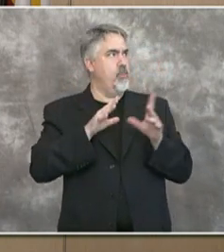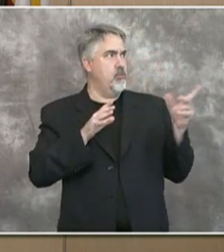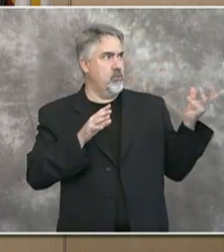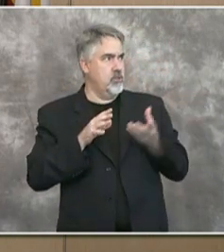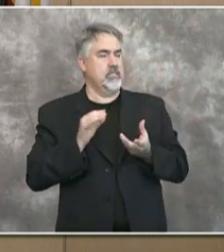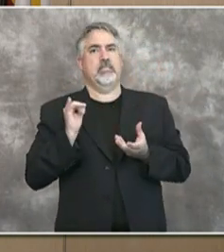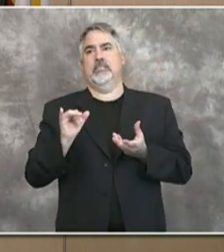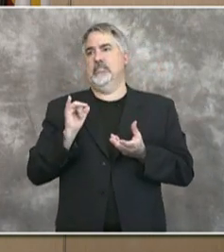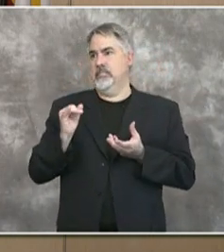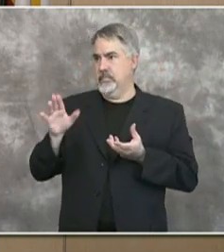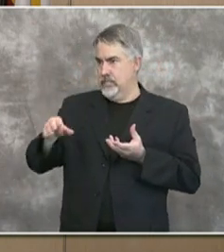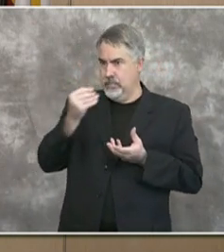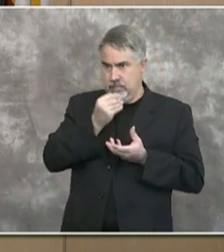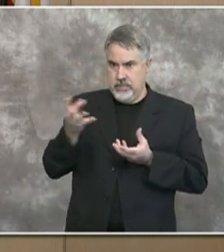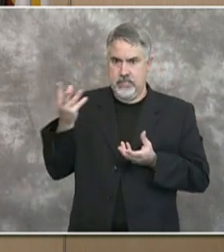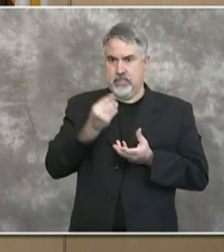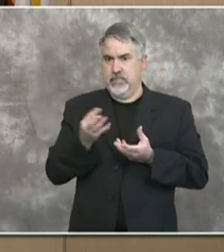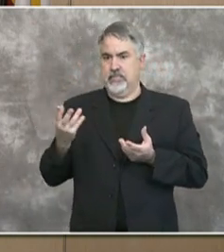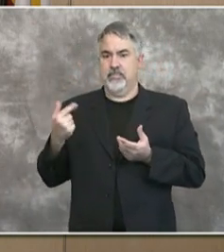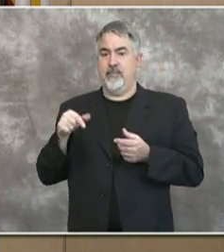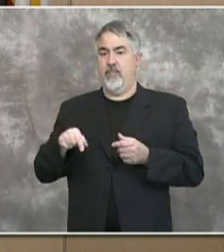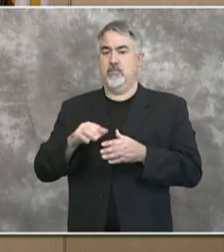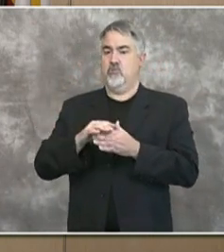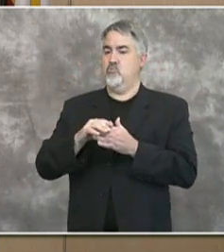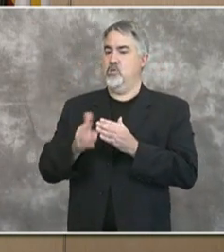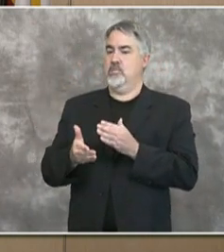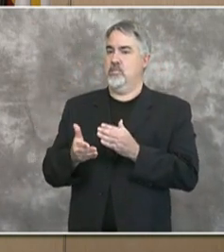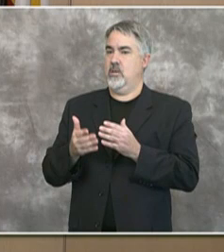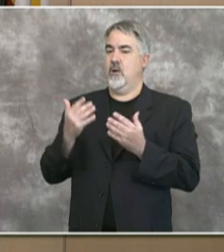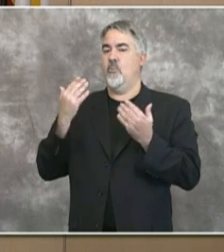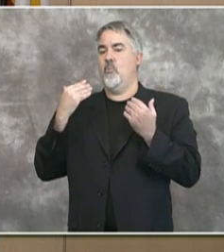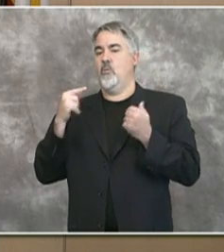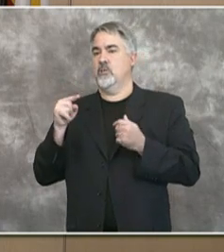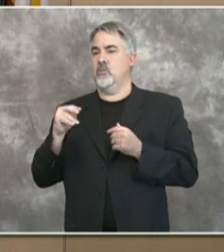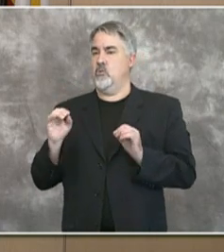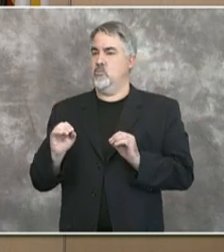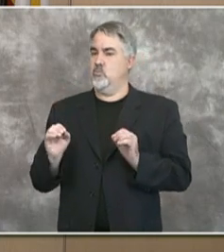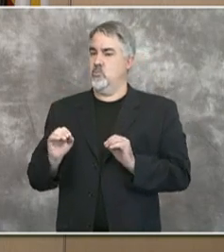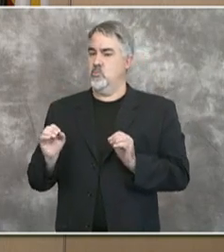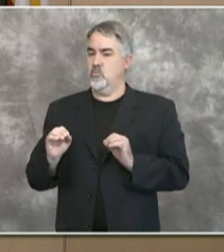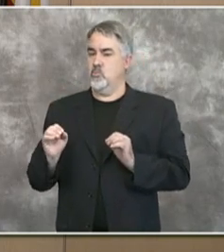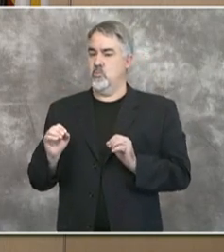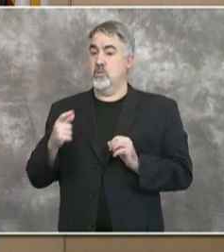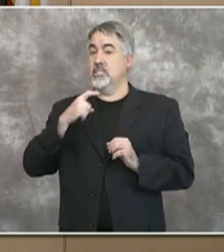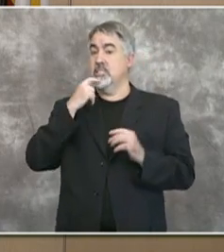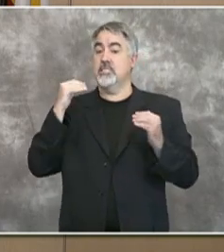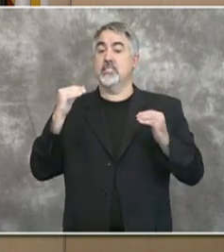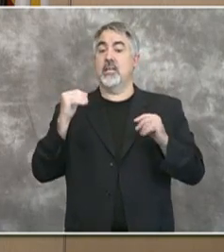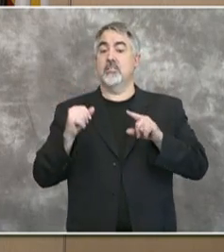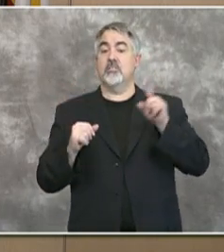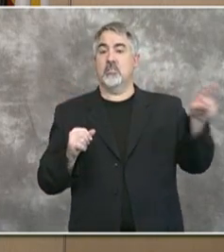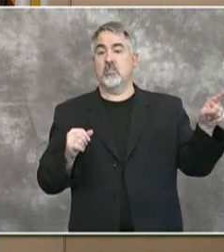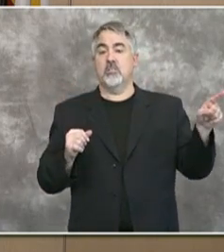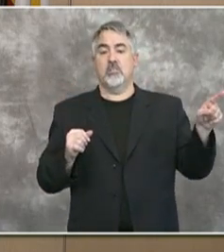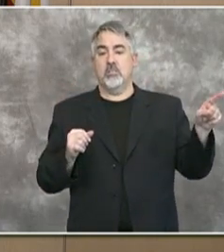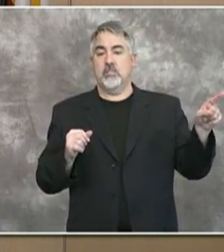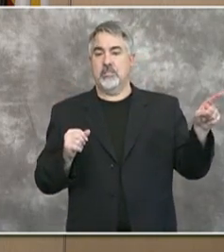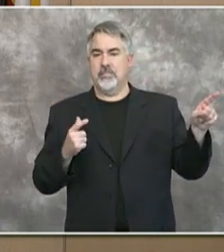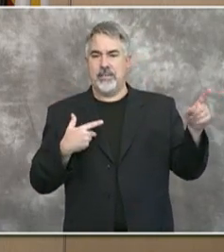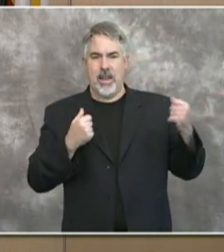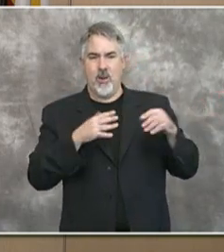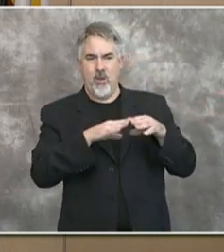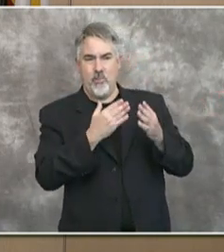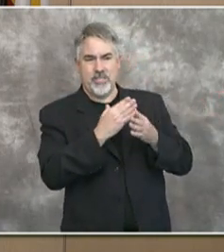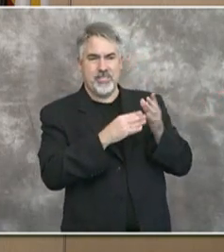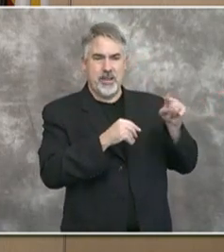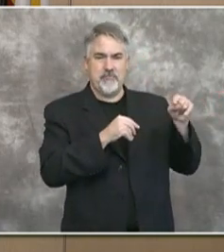cool zones will be opened, but we are looking at, particularly in the desert area, looking at how we can open up